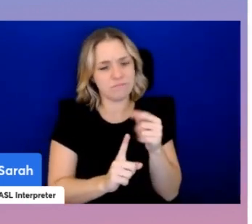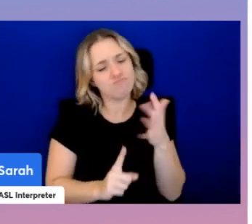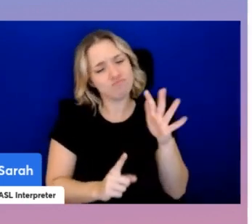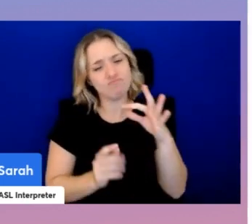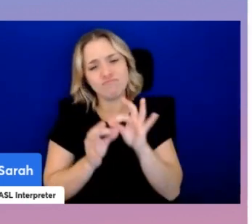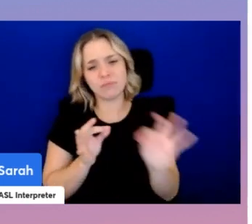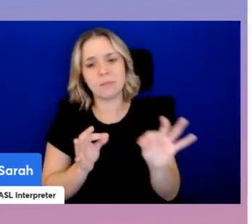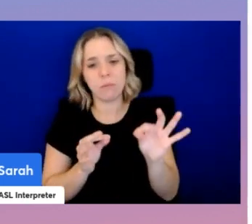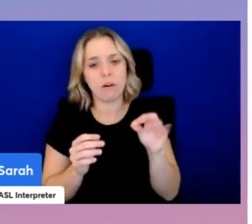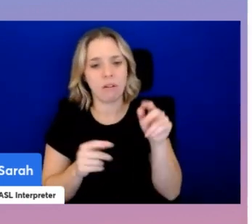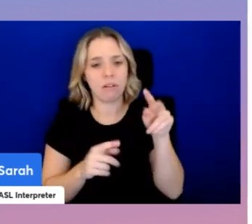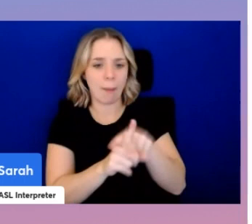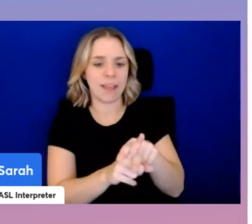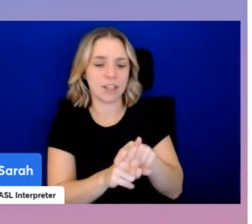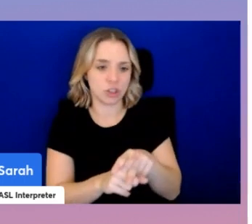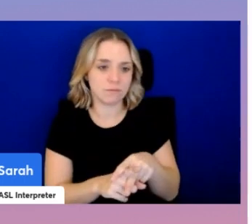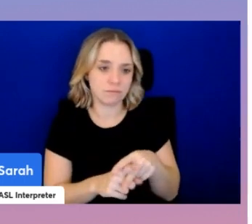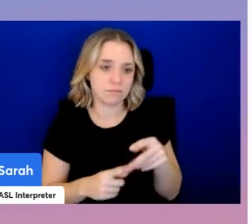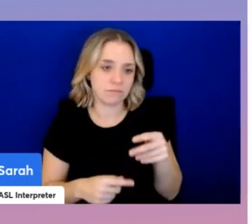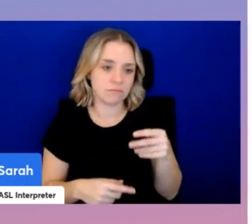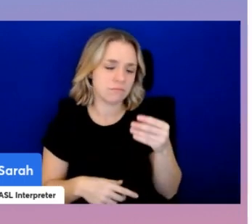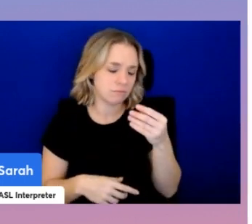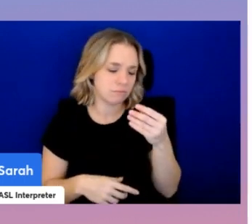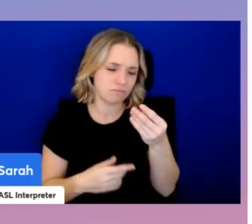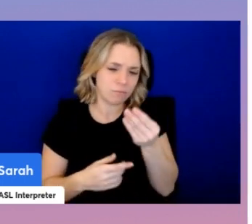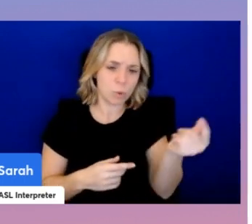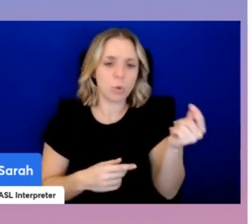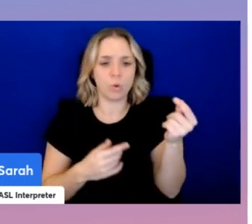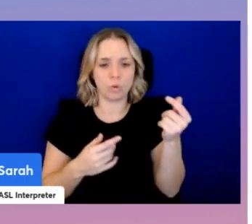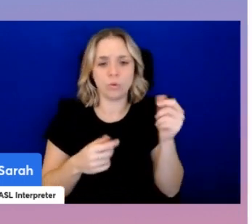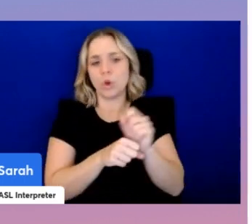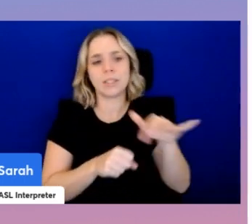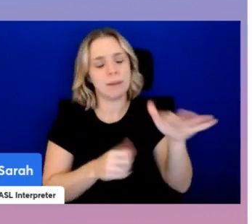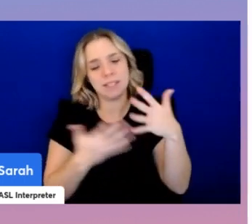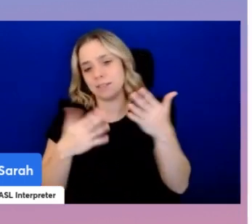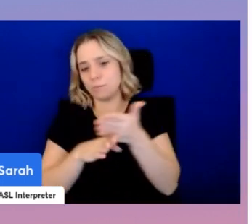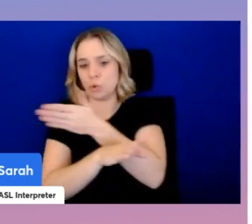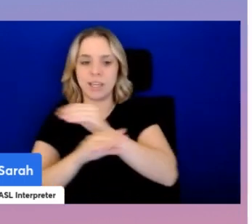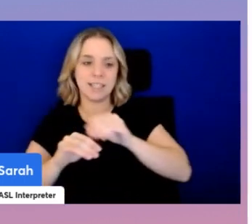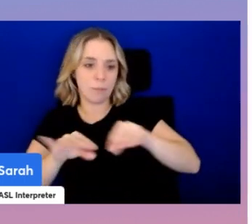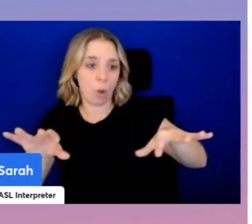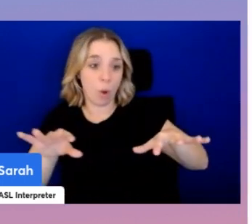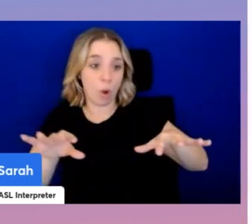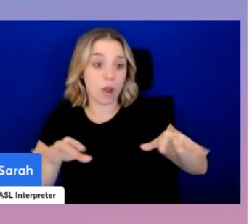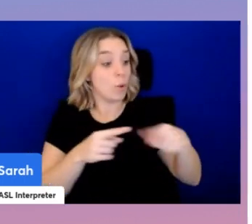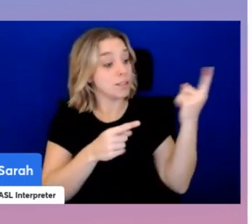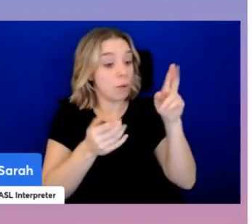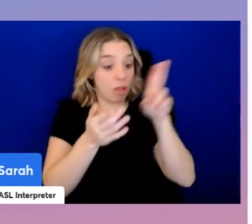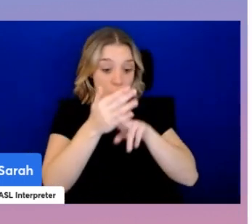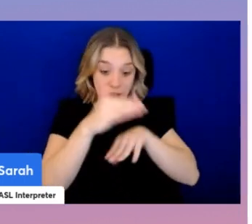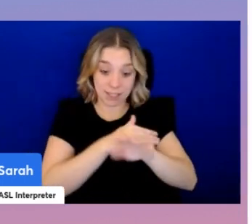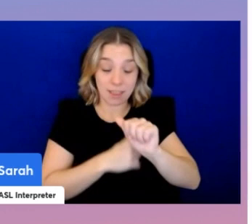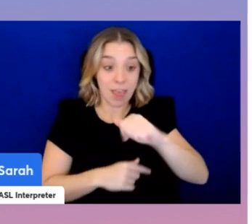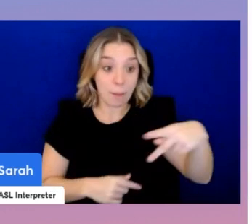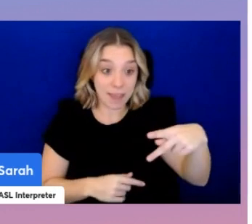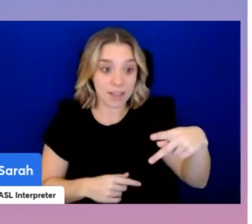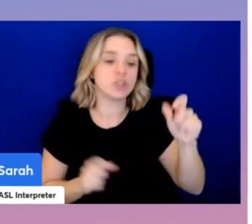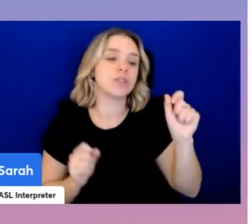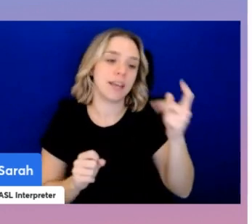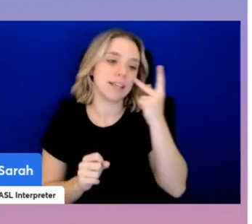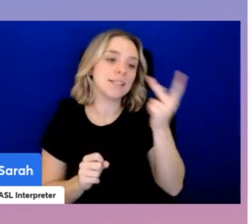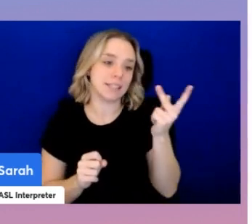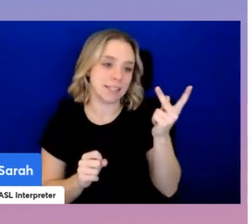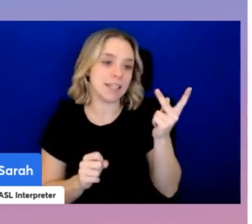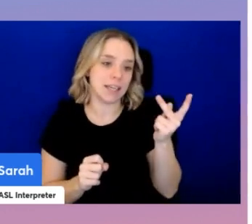simple application. There's a handful of workspaces that were pre-deployed, and when someone logs into that application, they can see a list of those